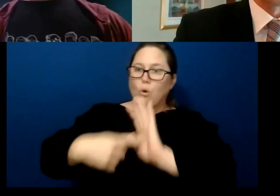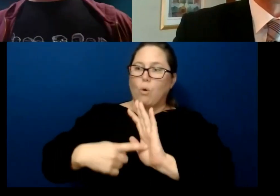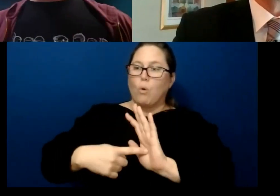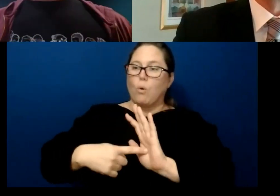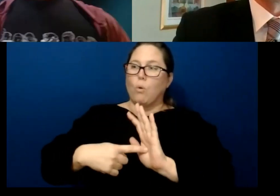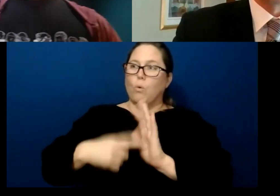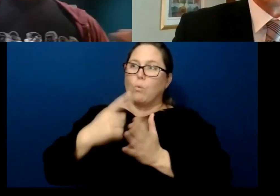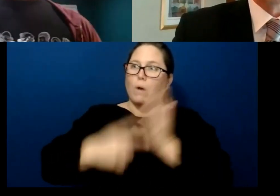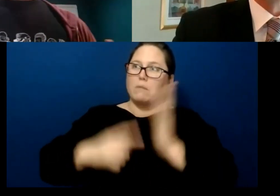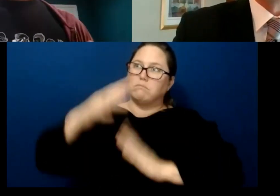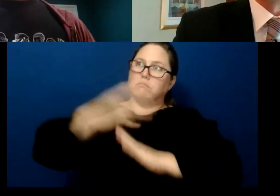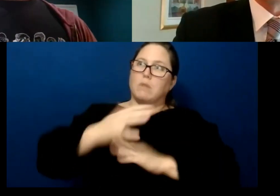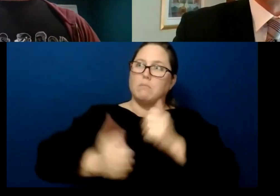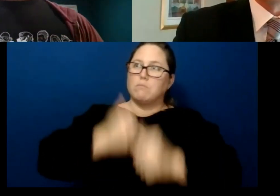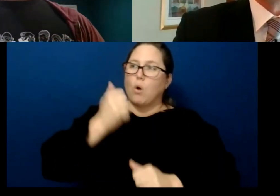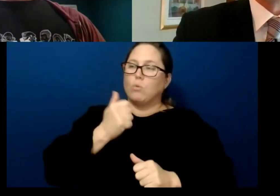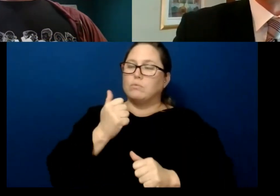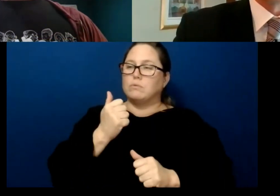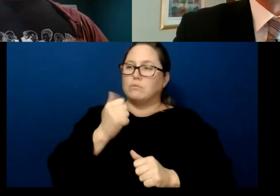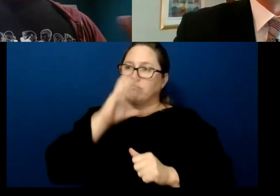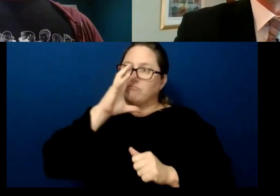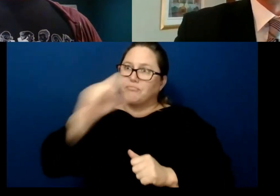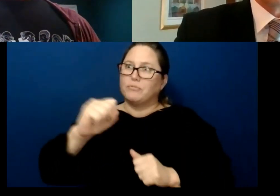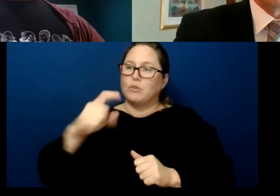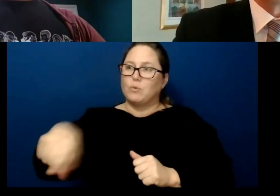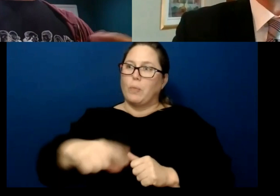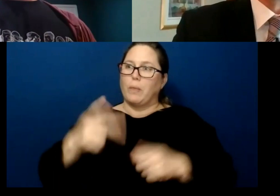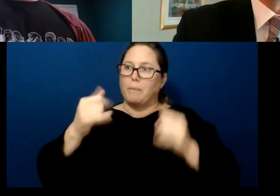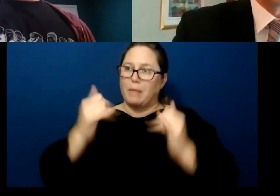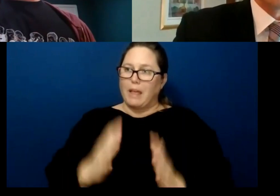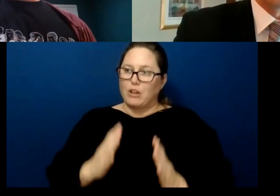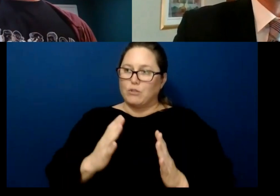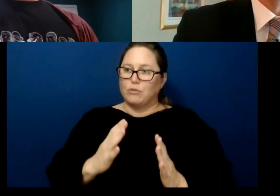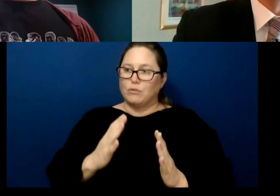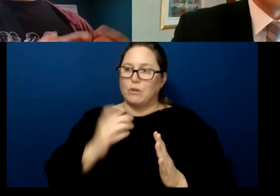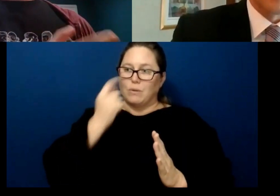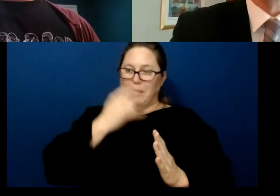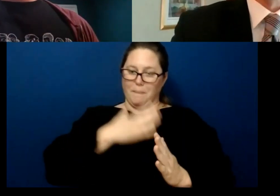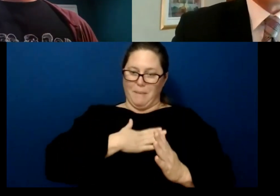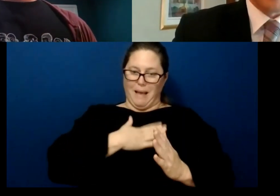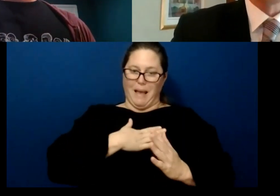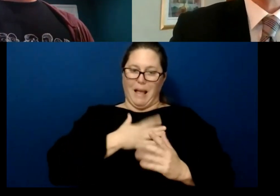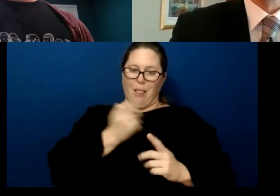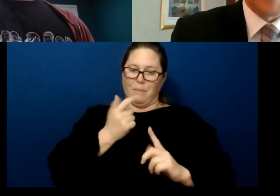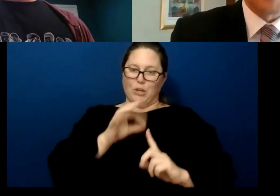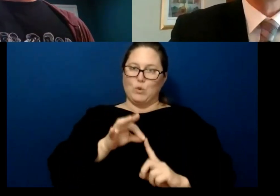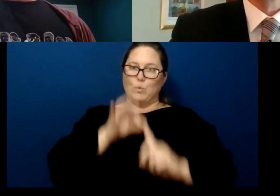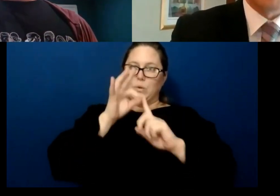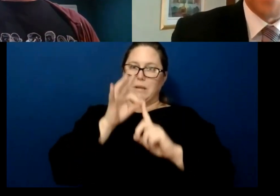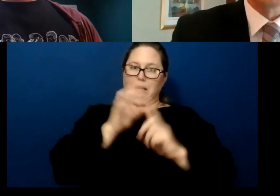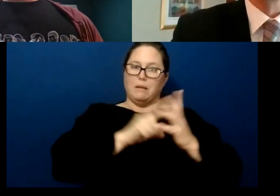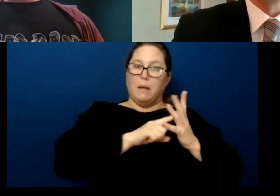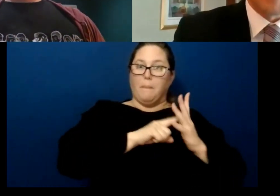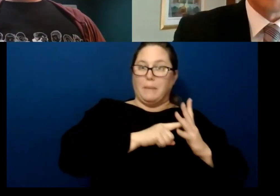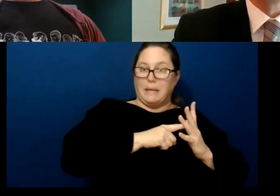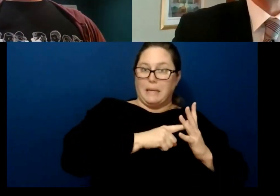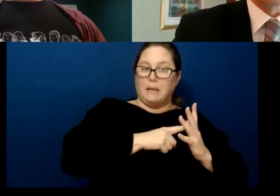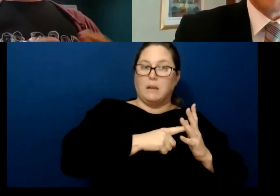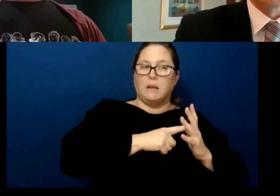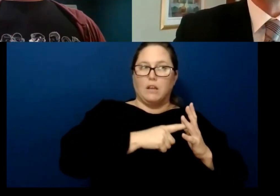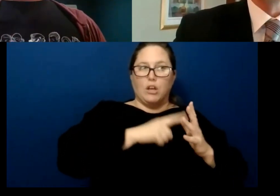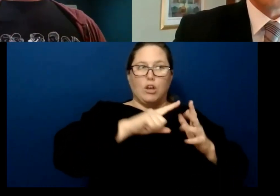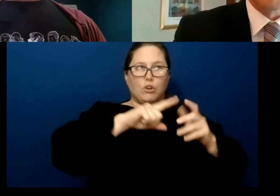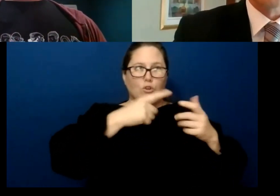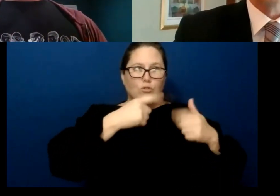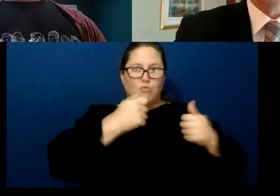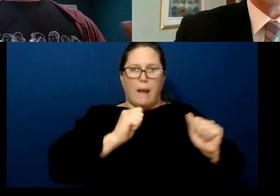players. And so I get a unique view of game development from the beginning when we're kind of concepting what a potential game could look like, and it's